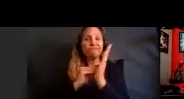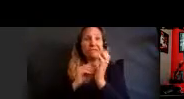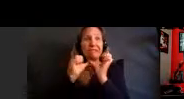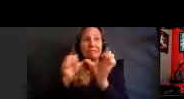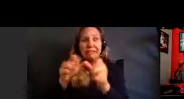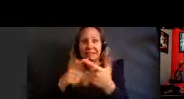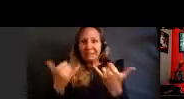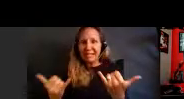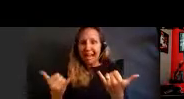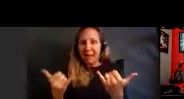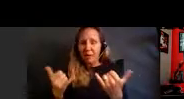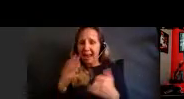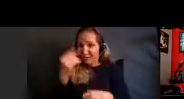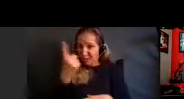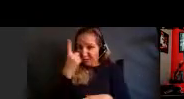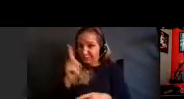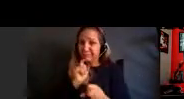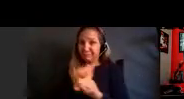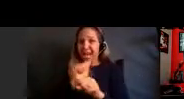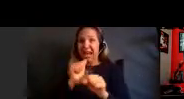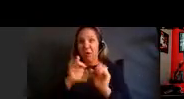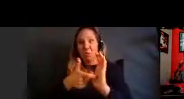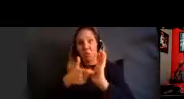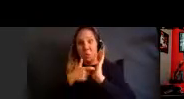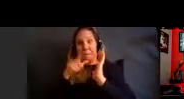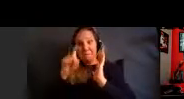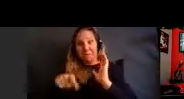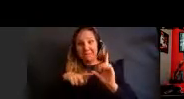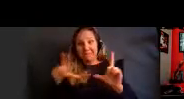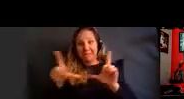it absolutely required that the person has a driver's